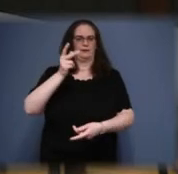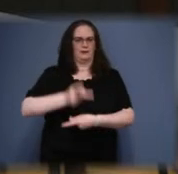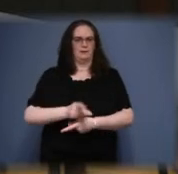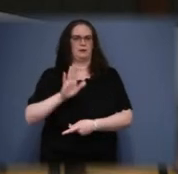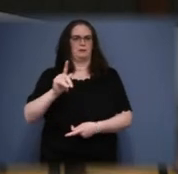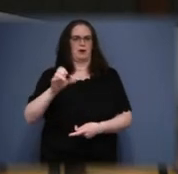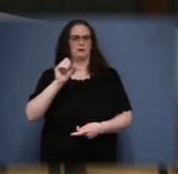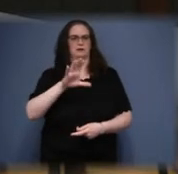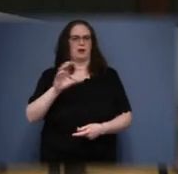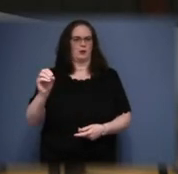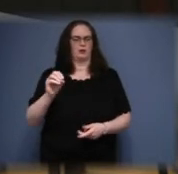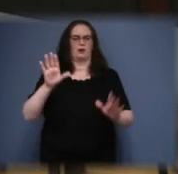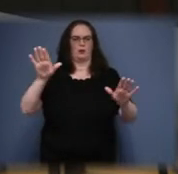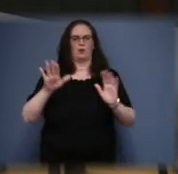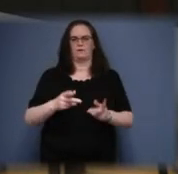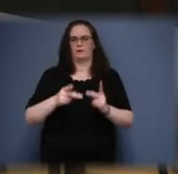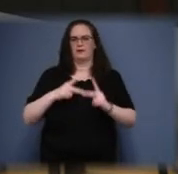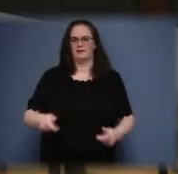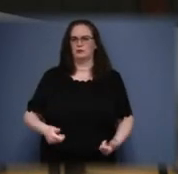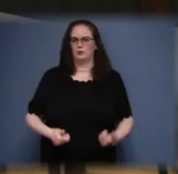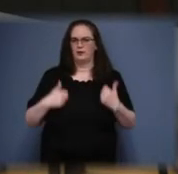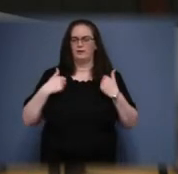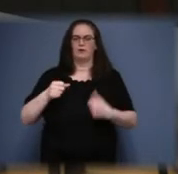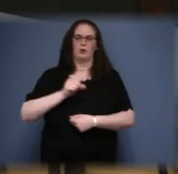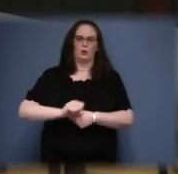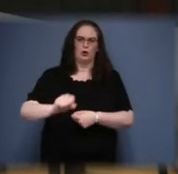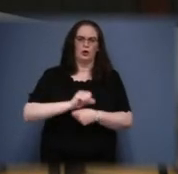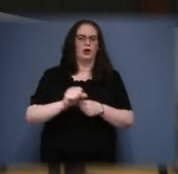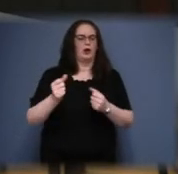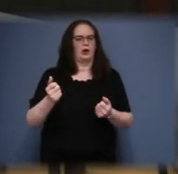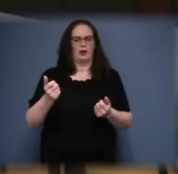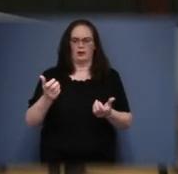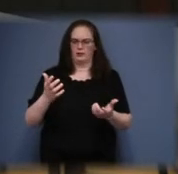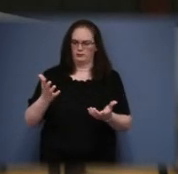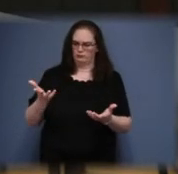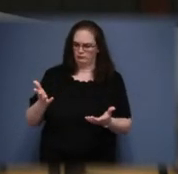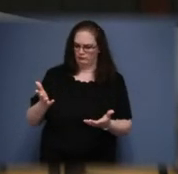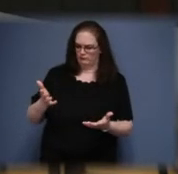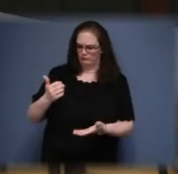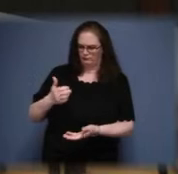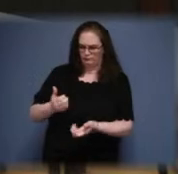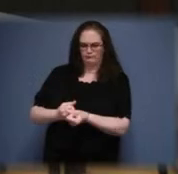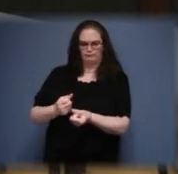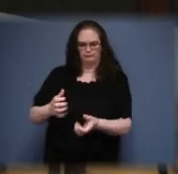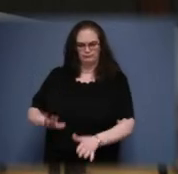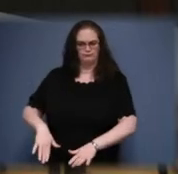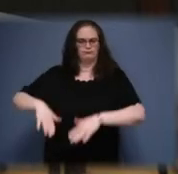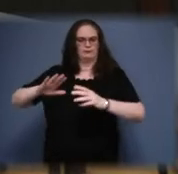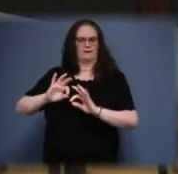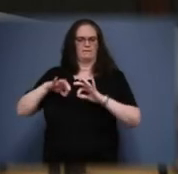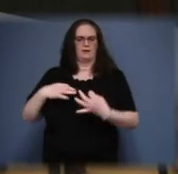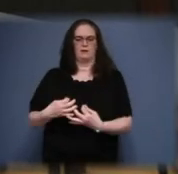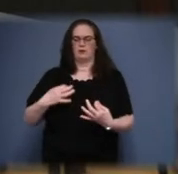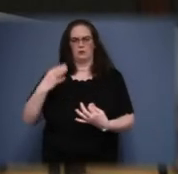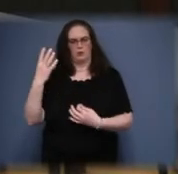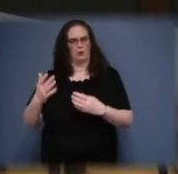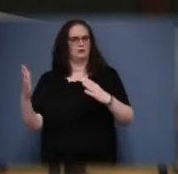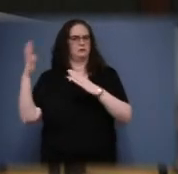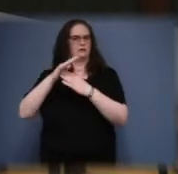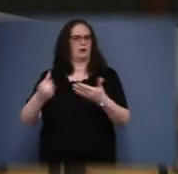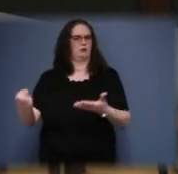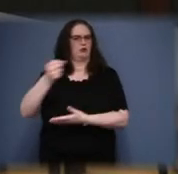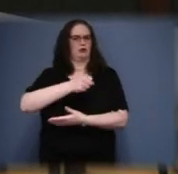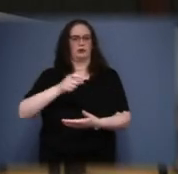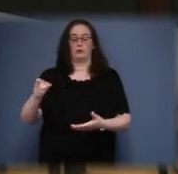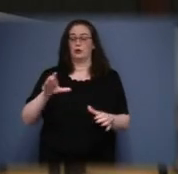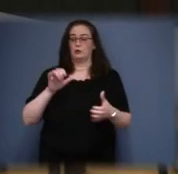a wonderful place to live, work, and raise our families is and always will be my highest priority. We can